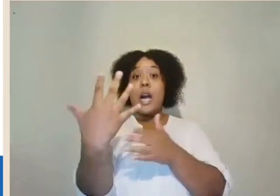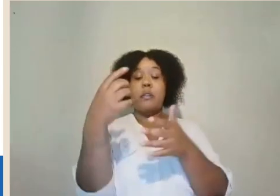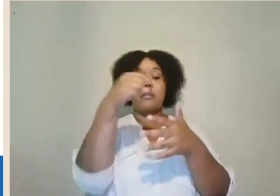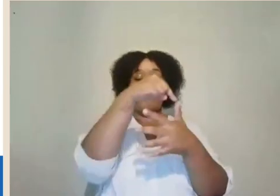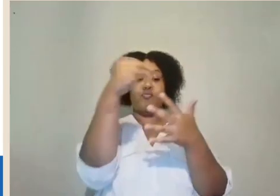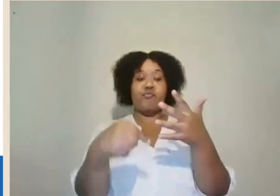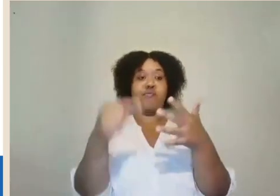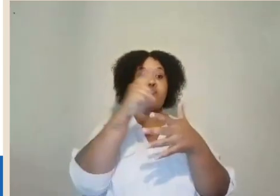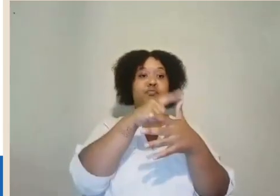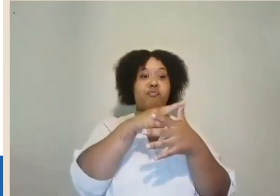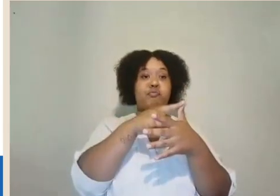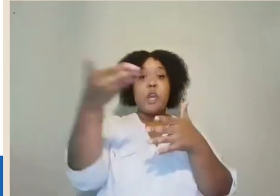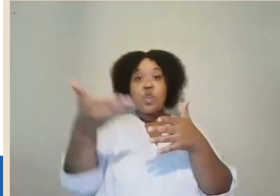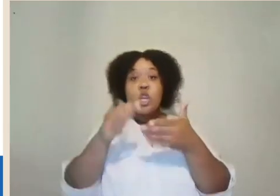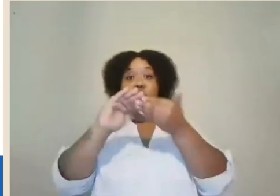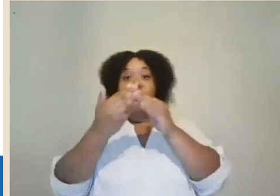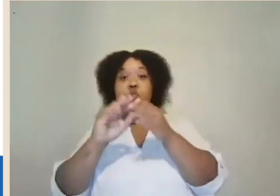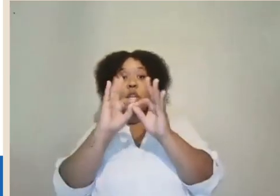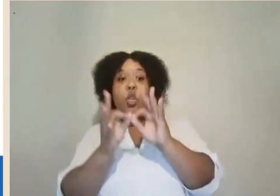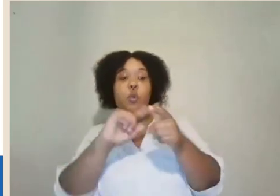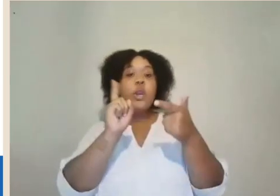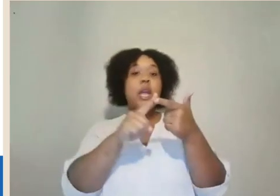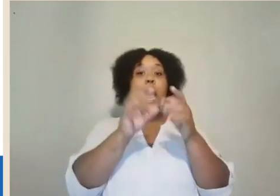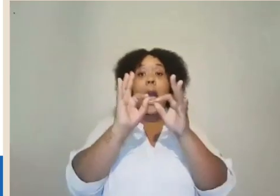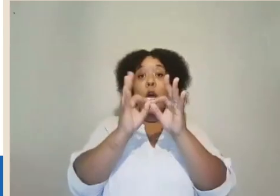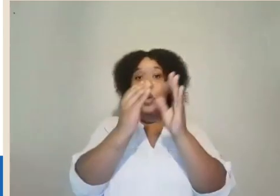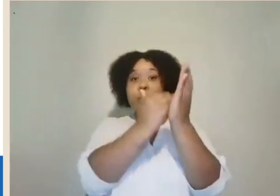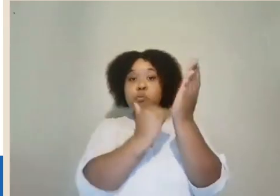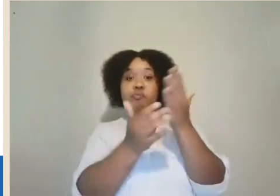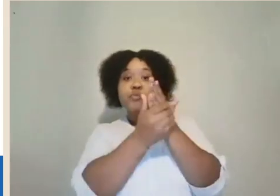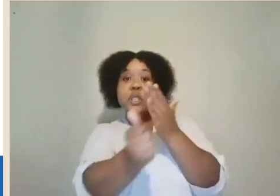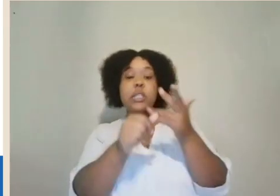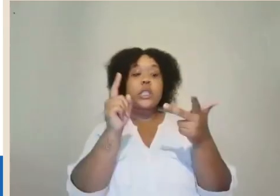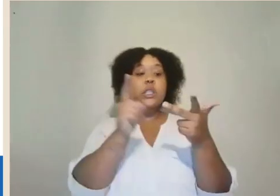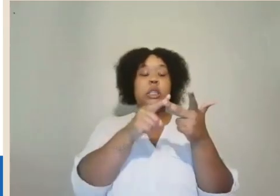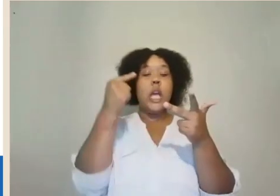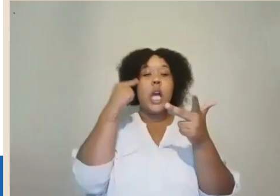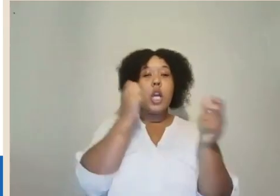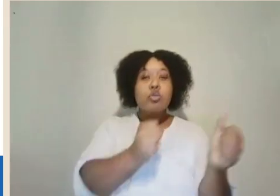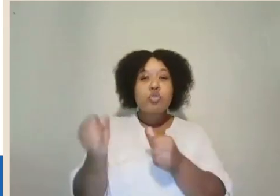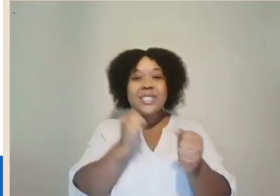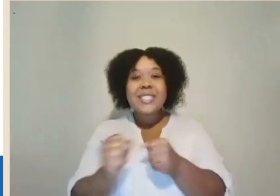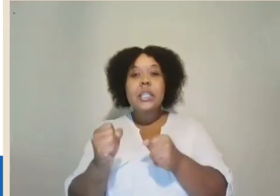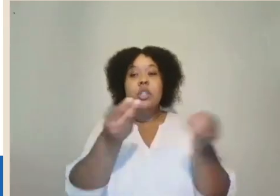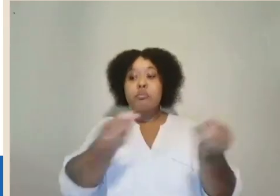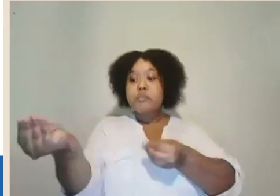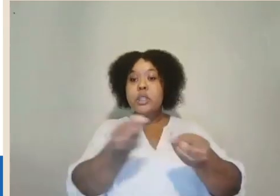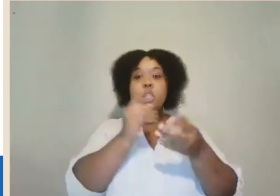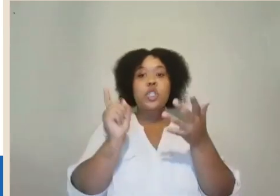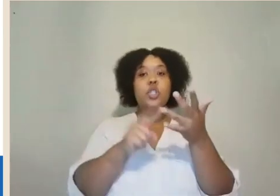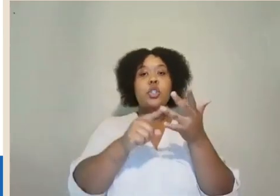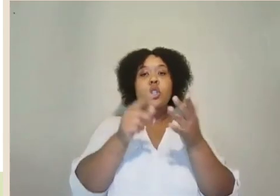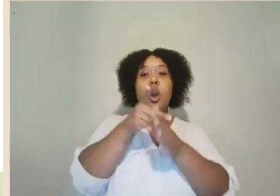Interpreting, Interpreting Protocols and Skills, Strategic Mediation, Professional Identity, the role of an interpreter. But how would